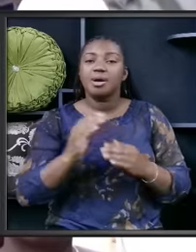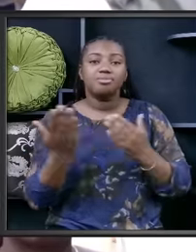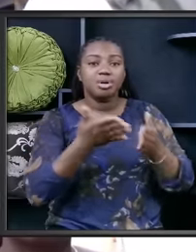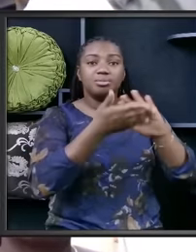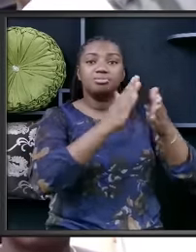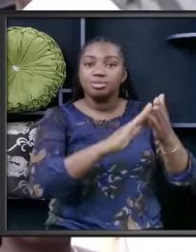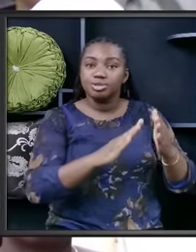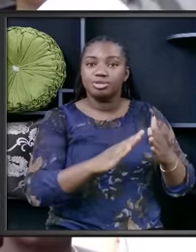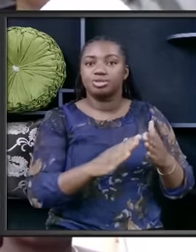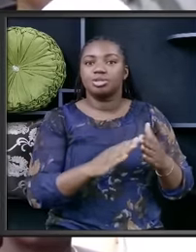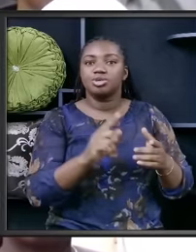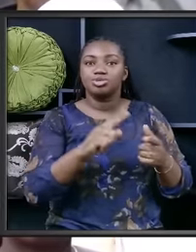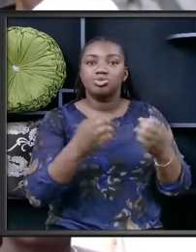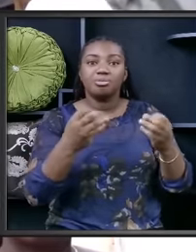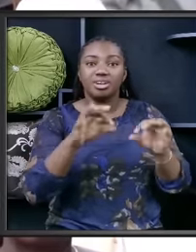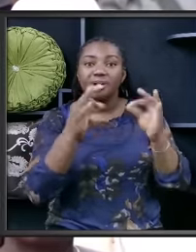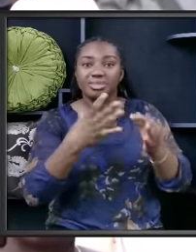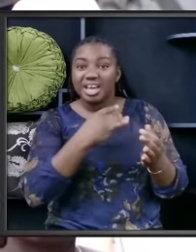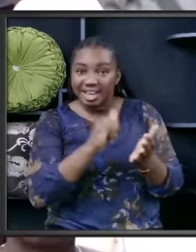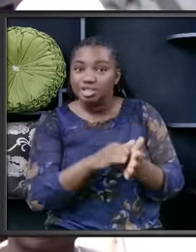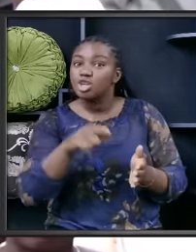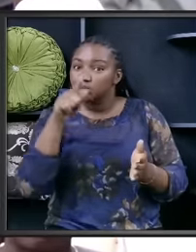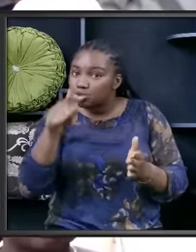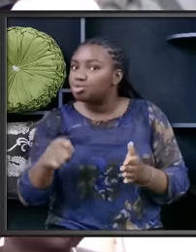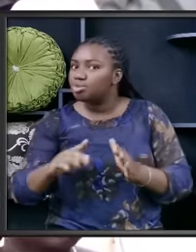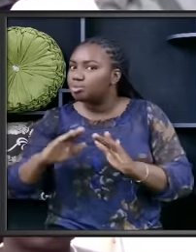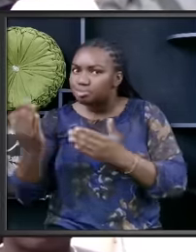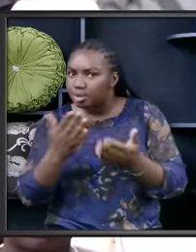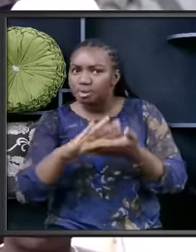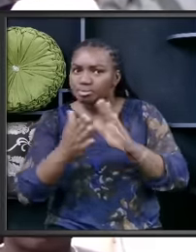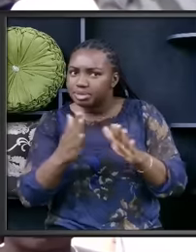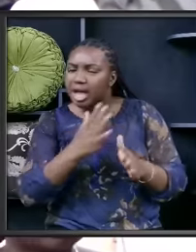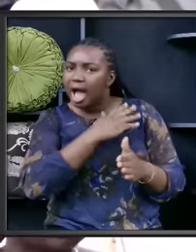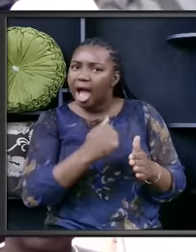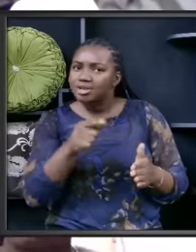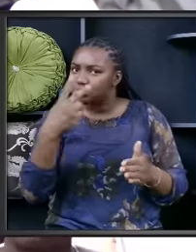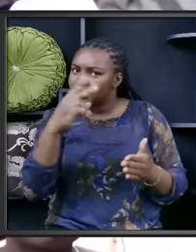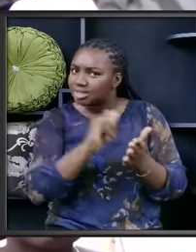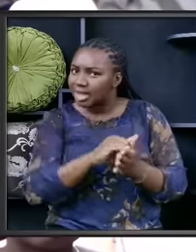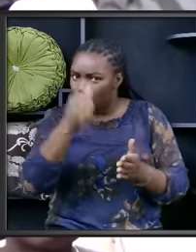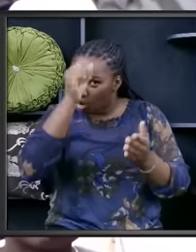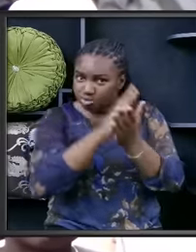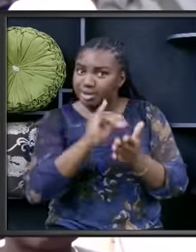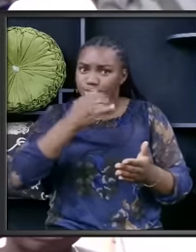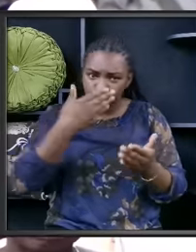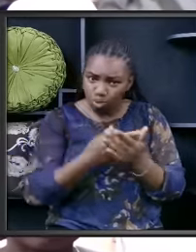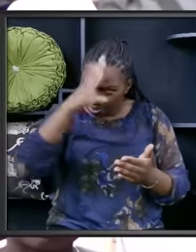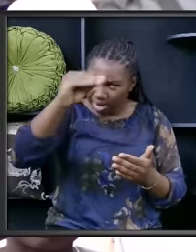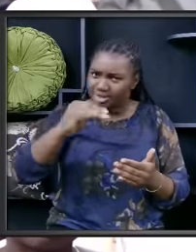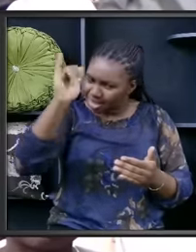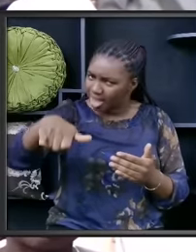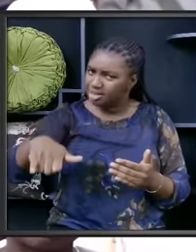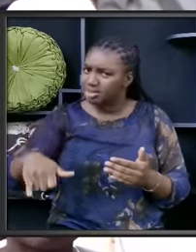maybe the reason. You reconcile them. And you they see say the husband na good man.